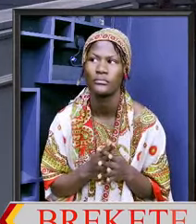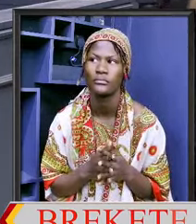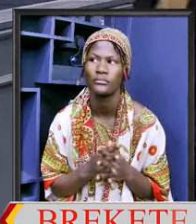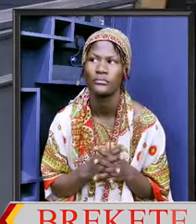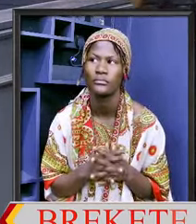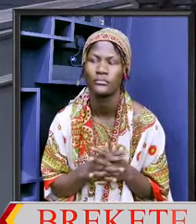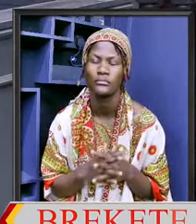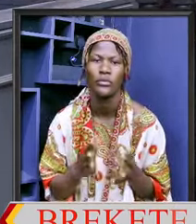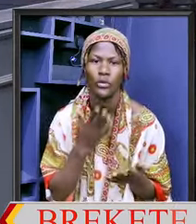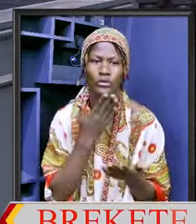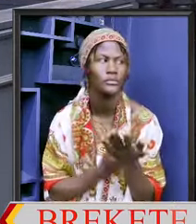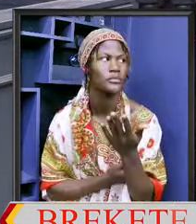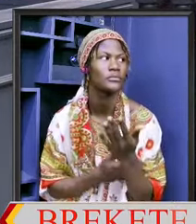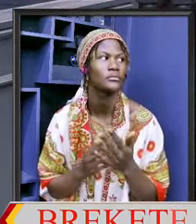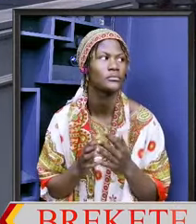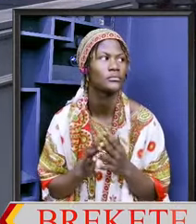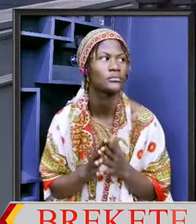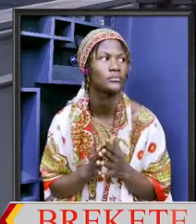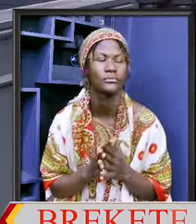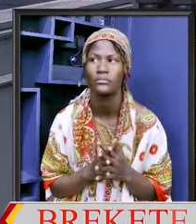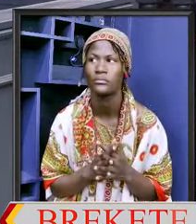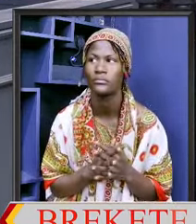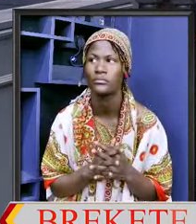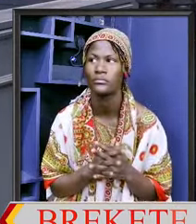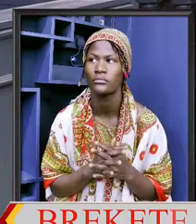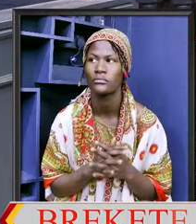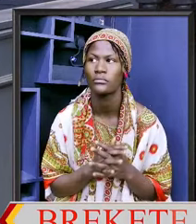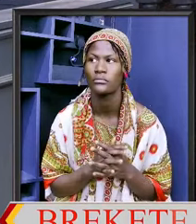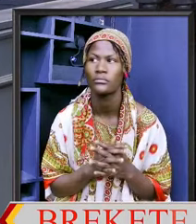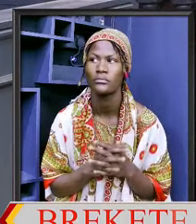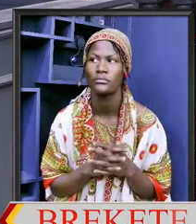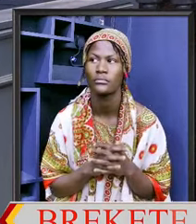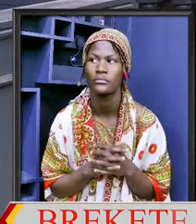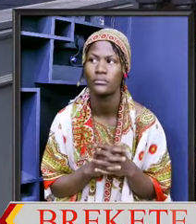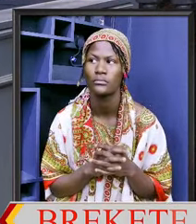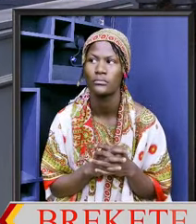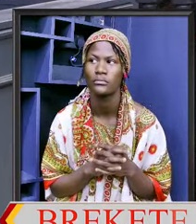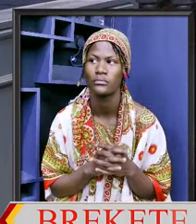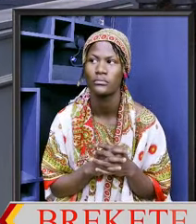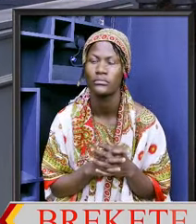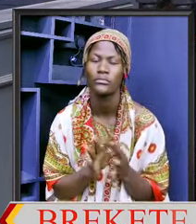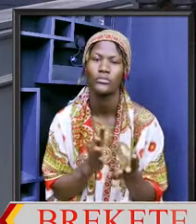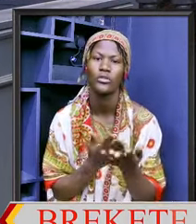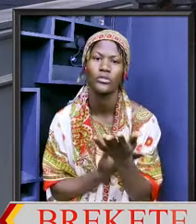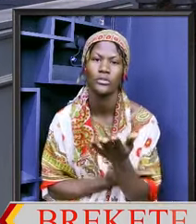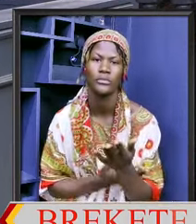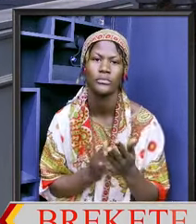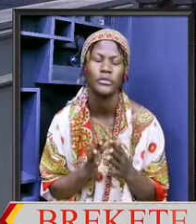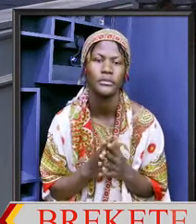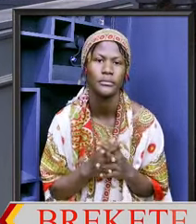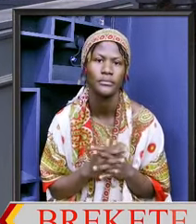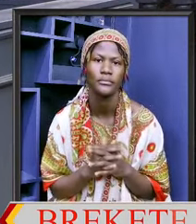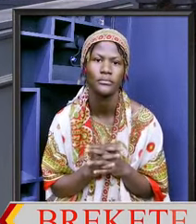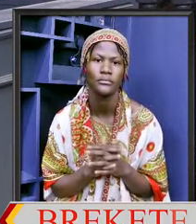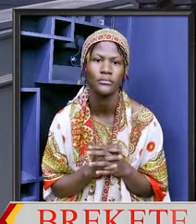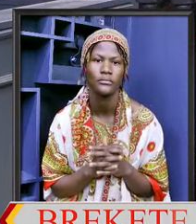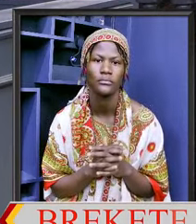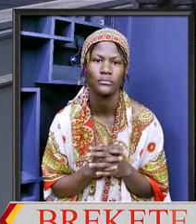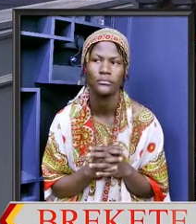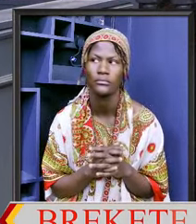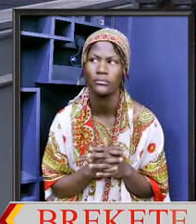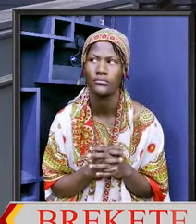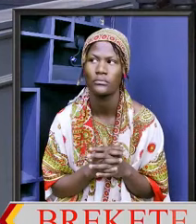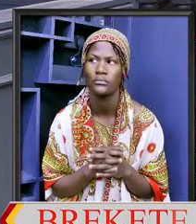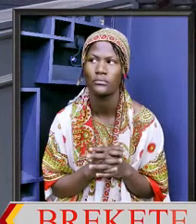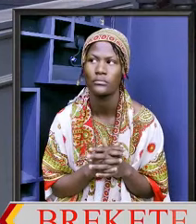Madam, good morning, ma. Good morning, sir. Take and close to your mouth and talk to me clearly. Good morning, ma. Good morning, sir. You want to sit down, or B,